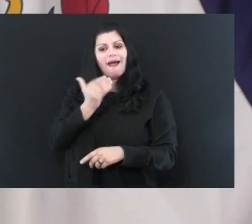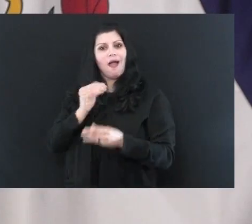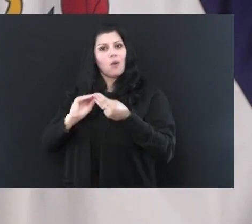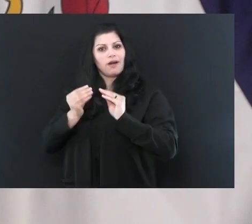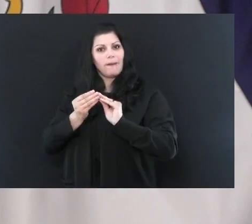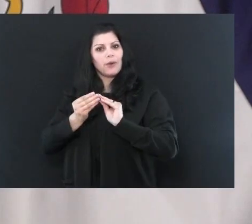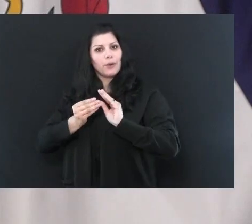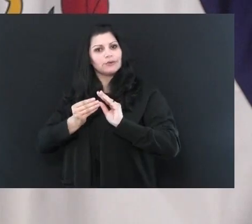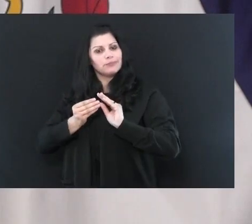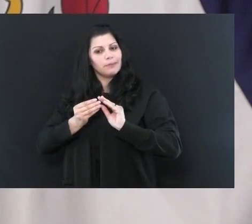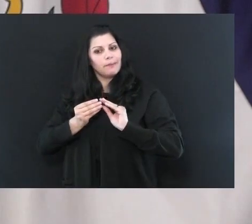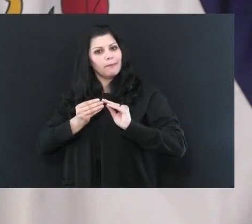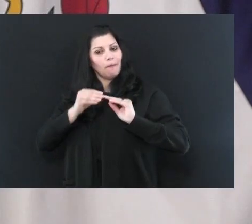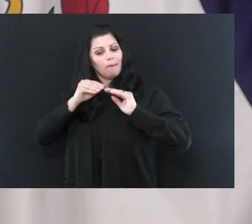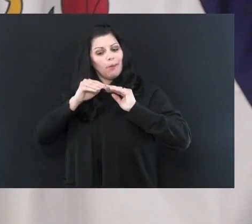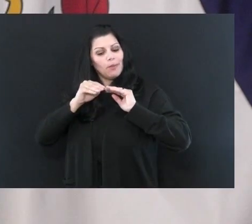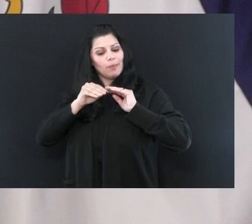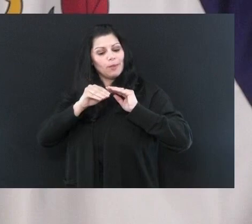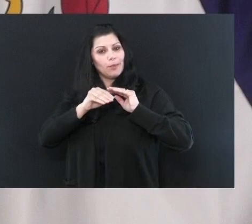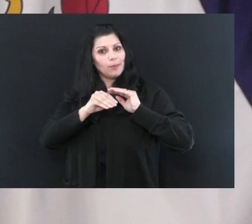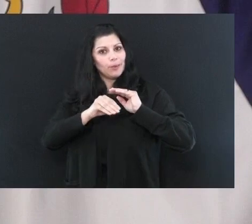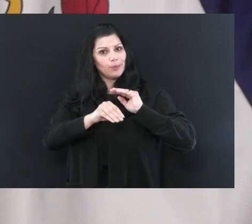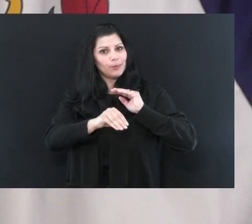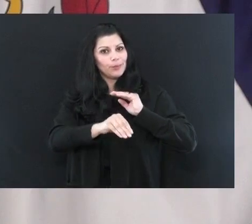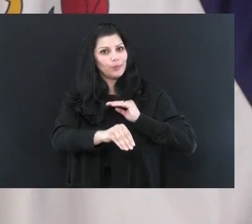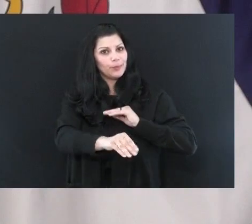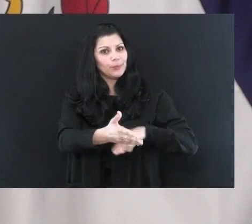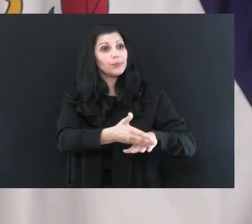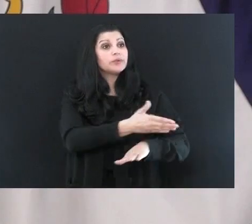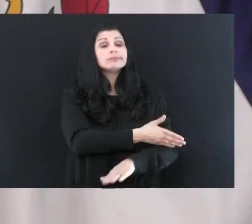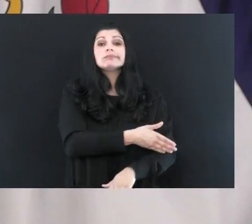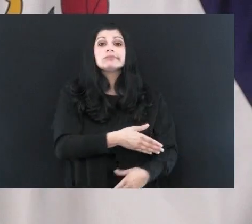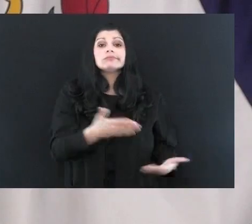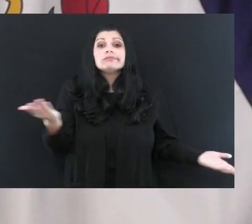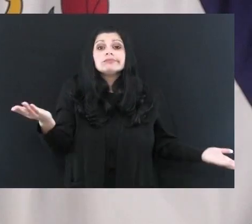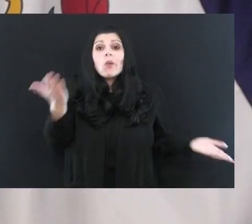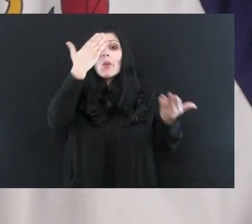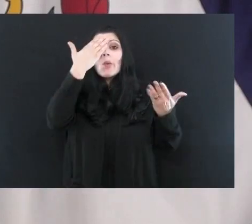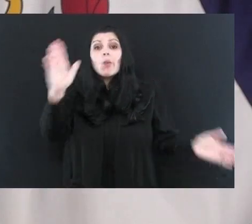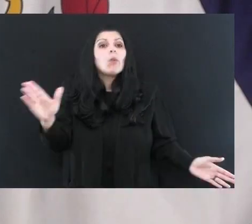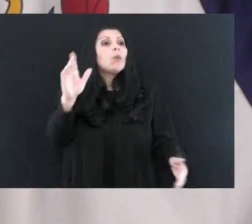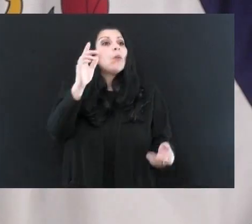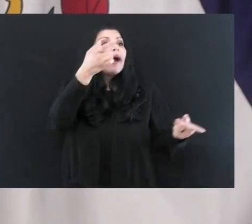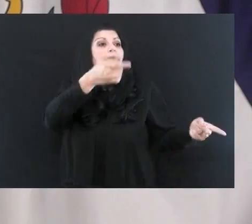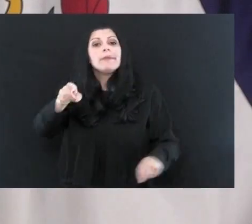No guarantee they're going to keep on doing that. We may awaken tomorrow morning to an absolute,